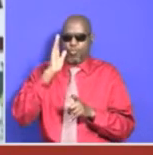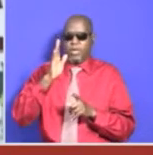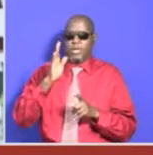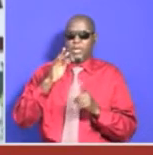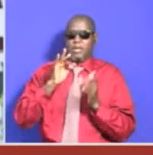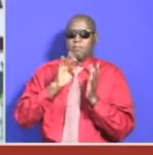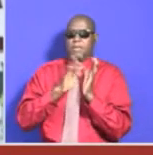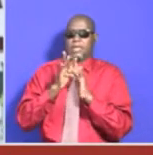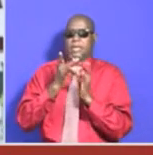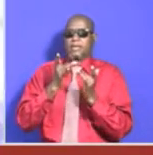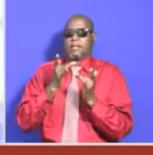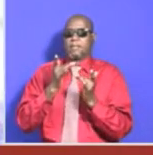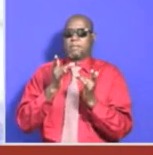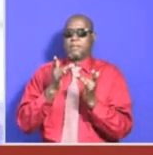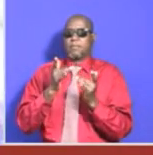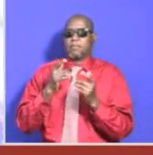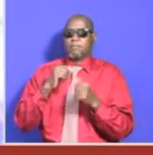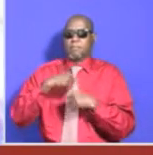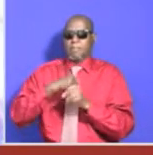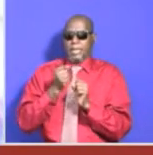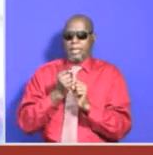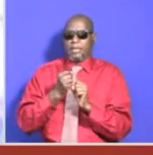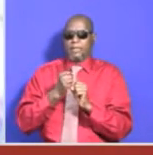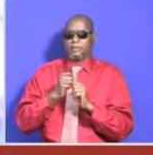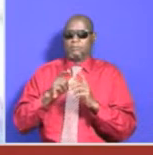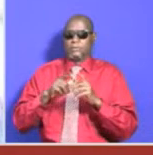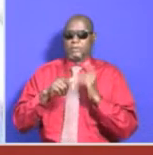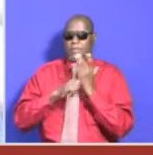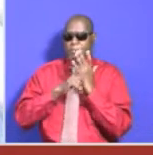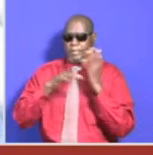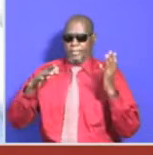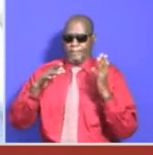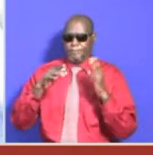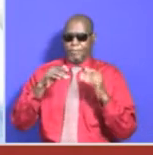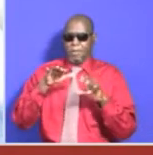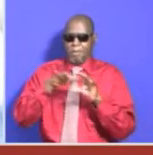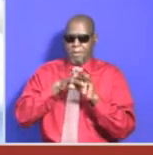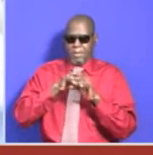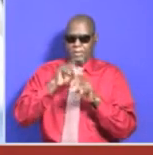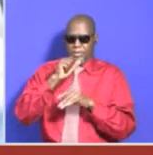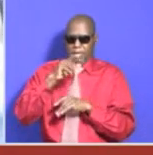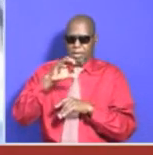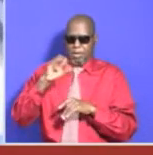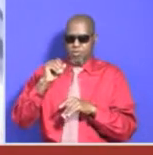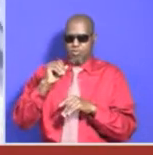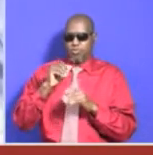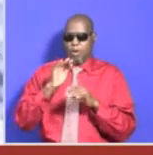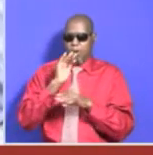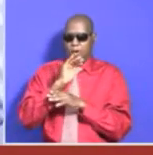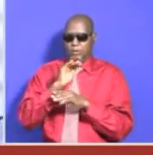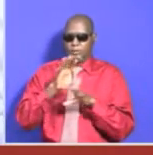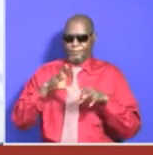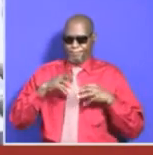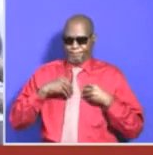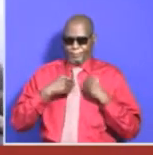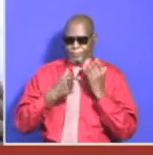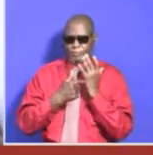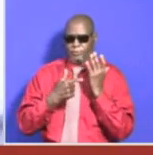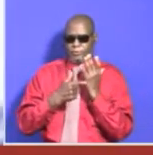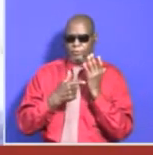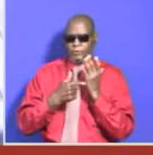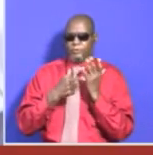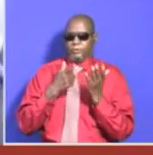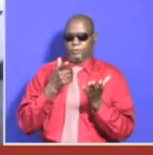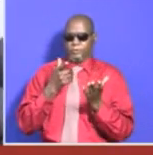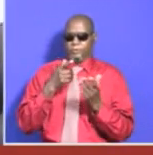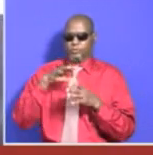shall make Biblia great. The members of the circle have also been urged to embrace technology in this digital era, which